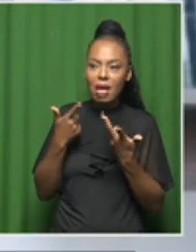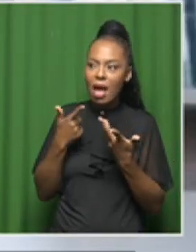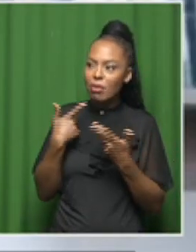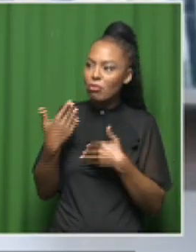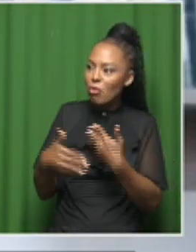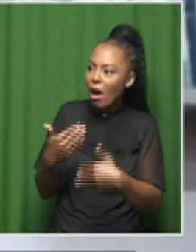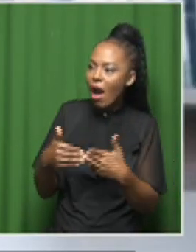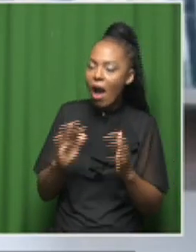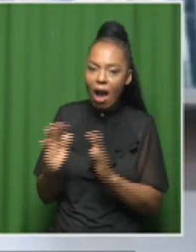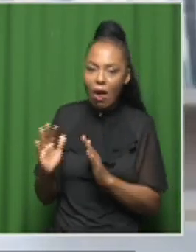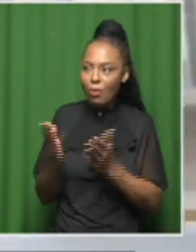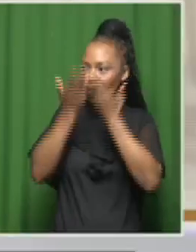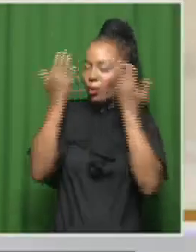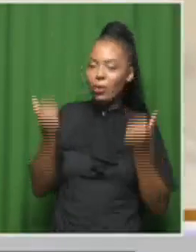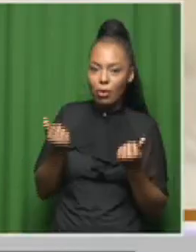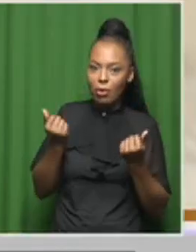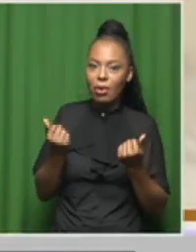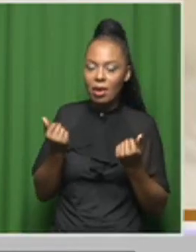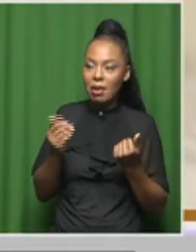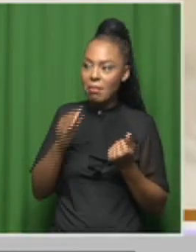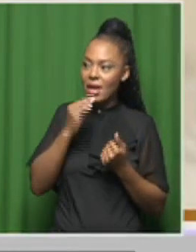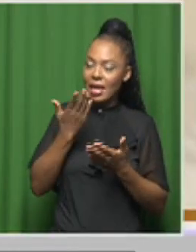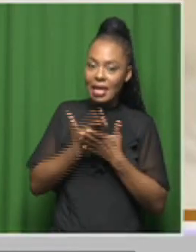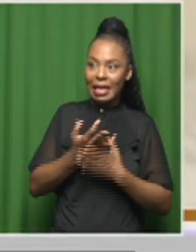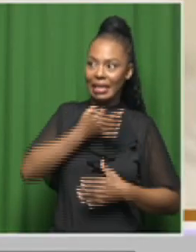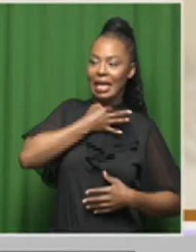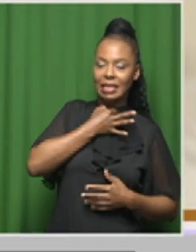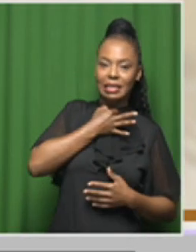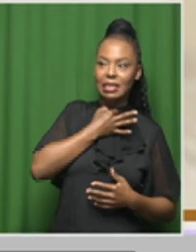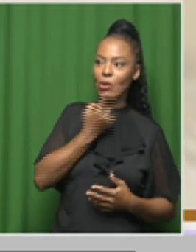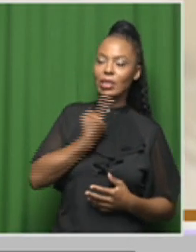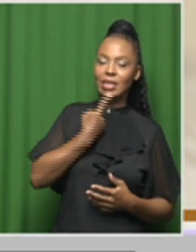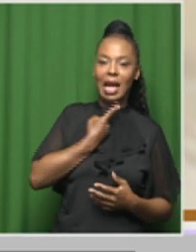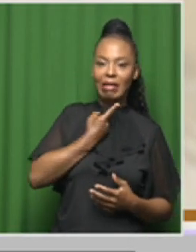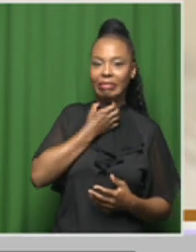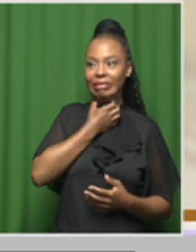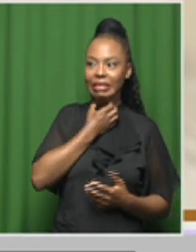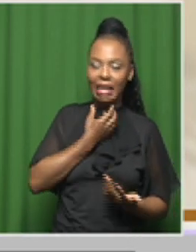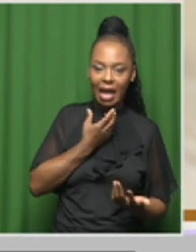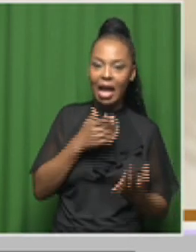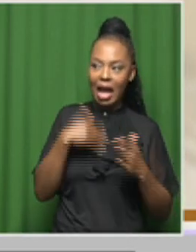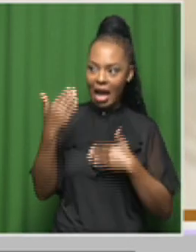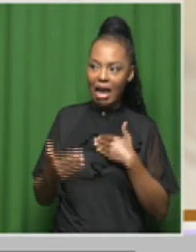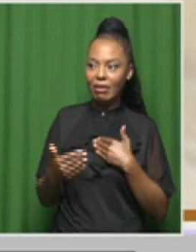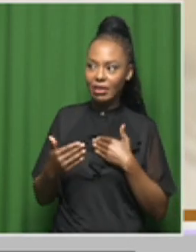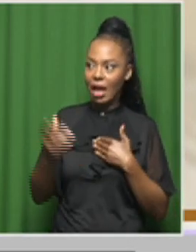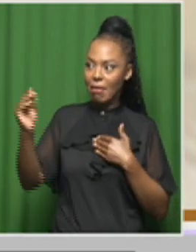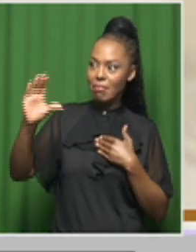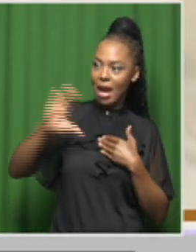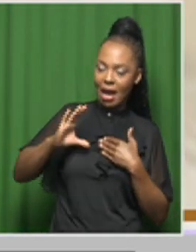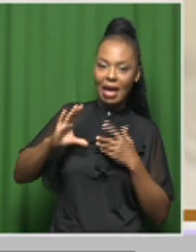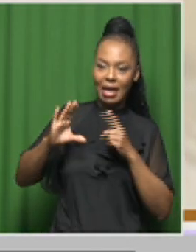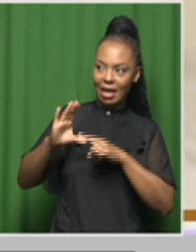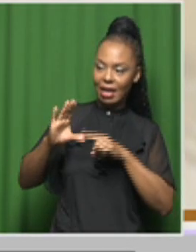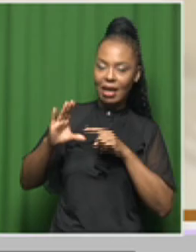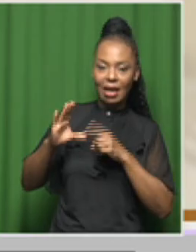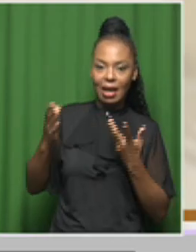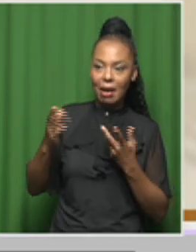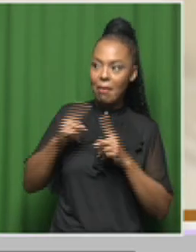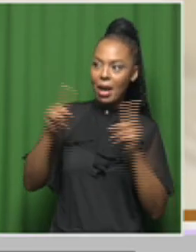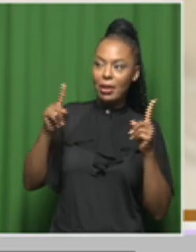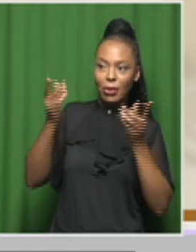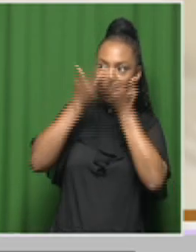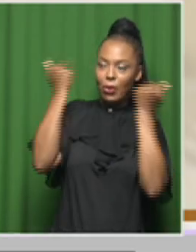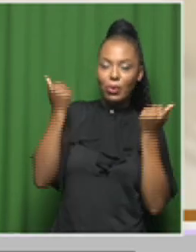might put yourself and the beneficiaries at risk after you have received that money that may come with conditions that you are not ready